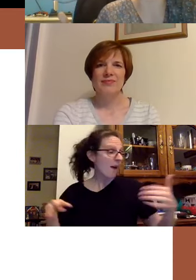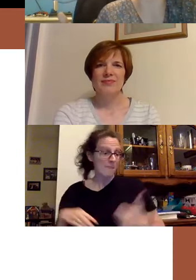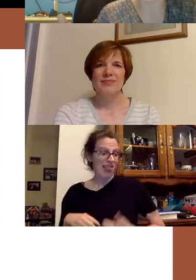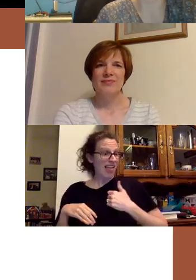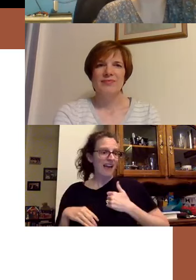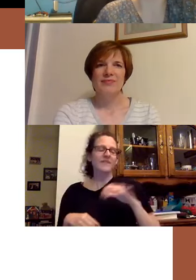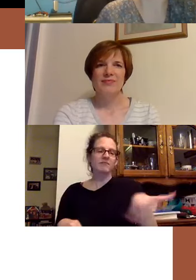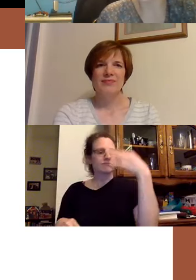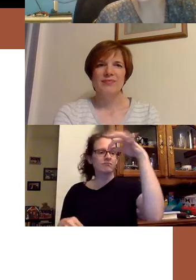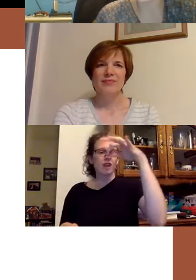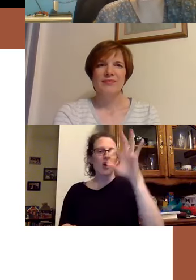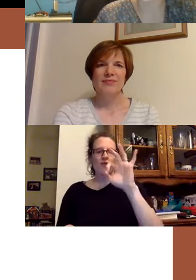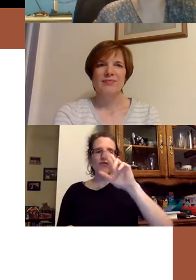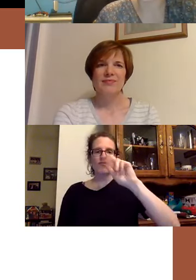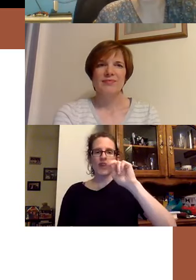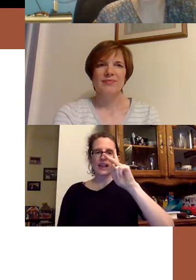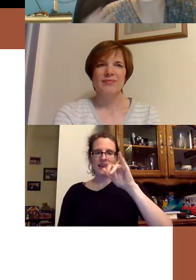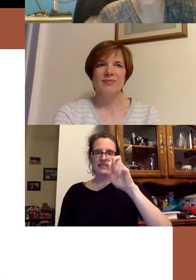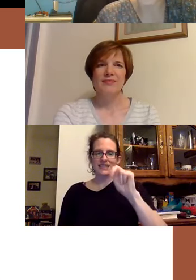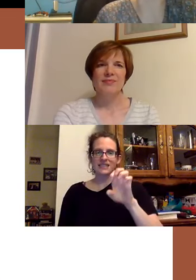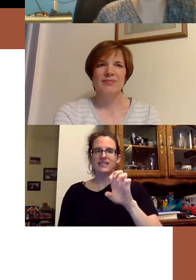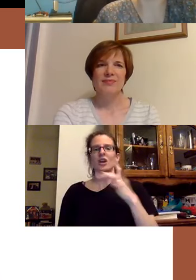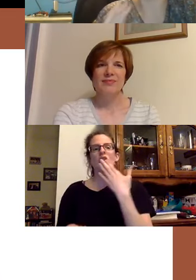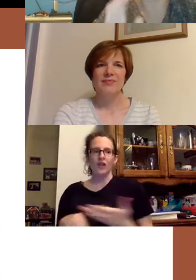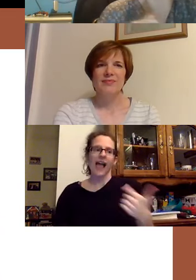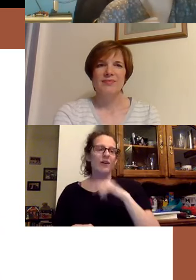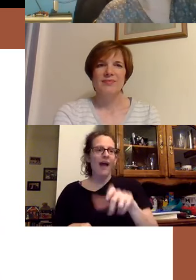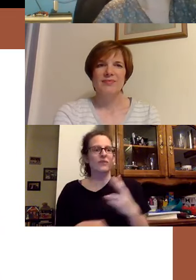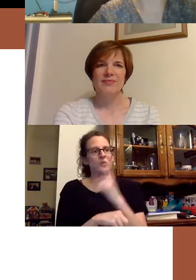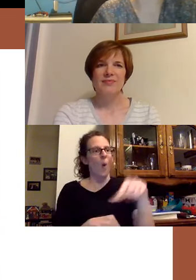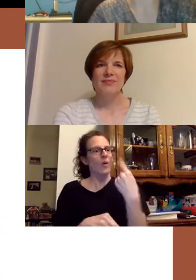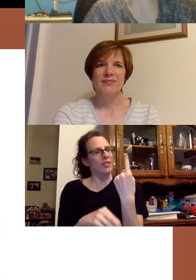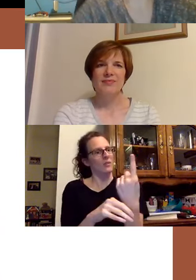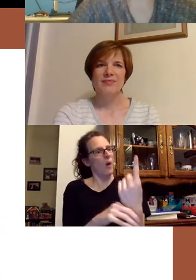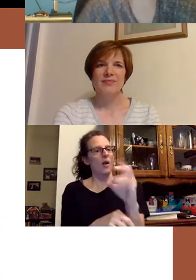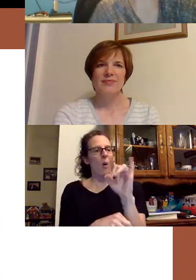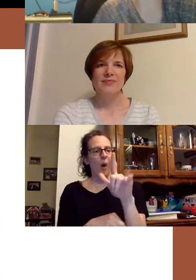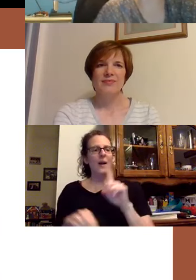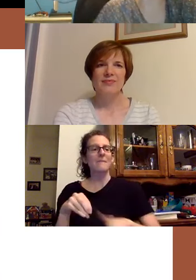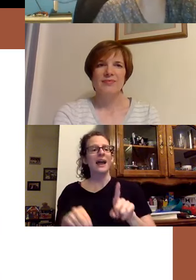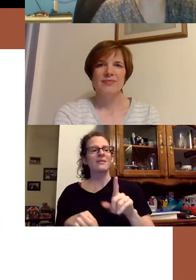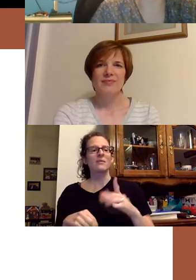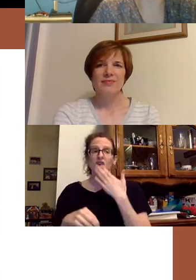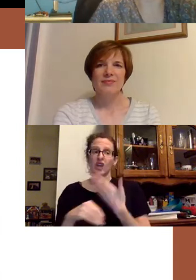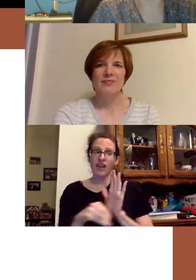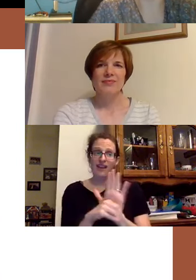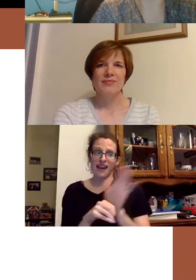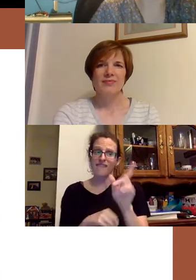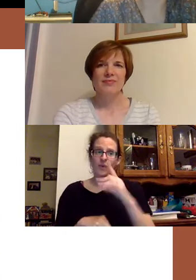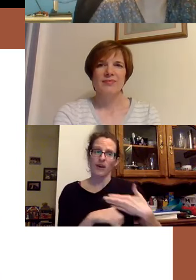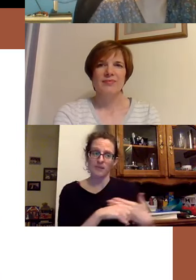it. Thank goodness I don't have to, but if it was good enough for baby Jesus, it's good enough